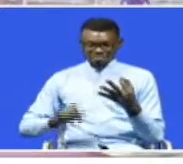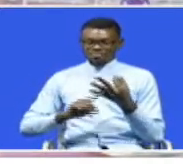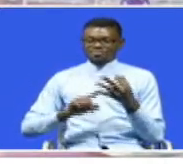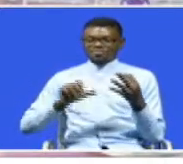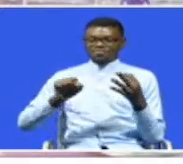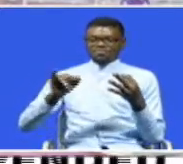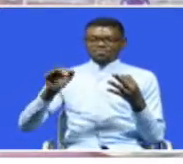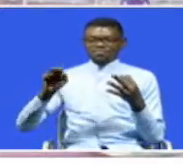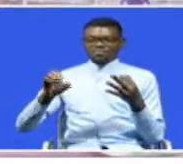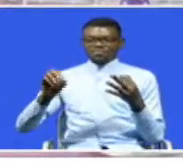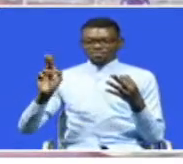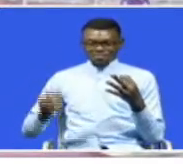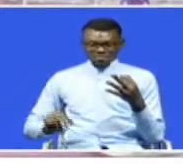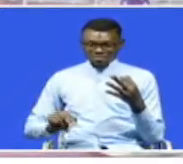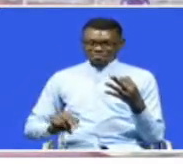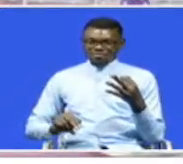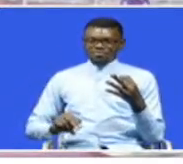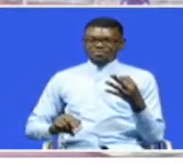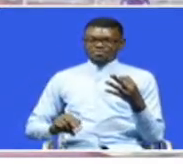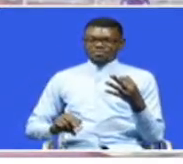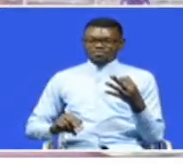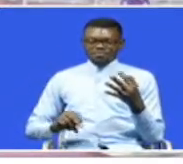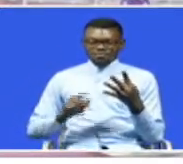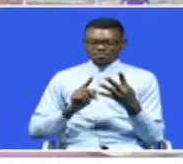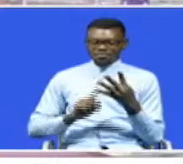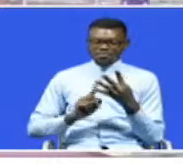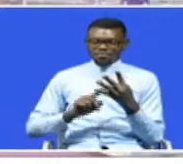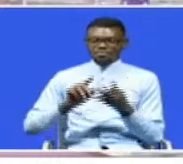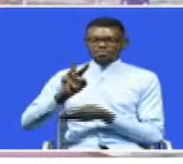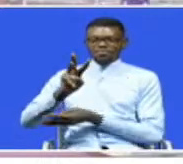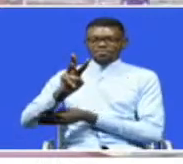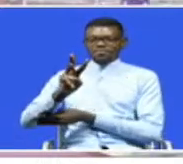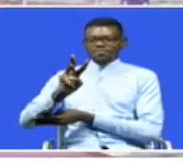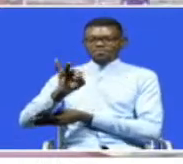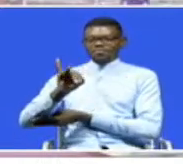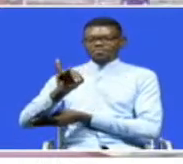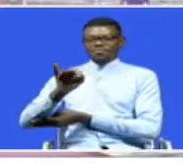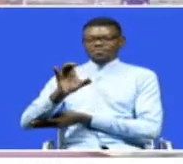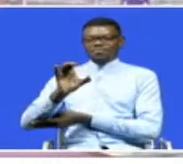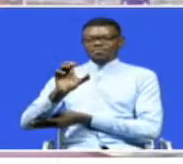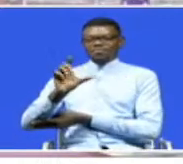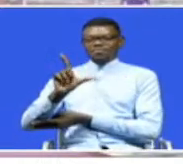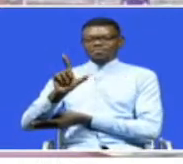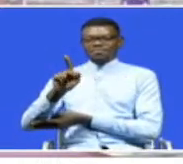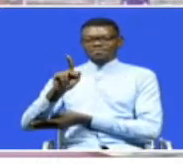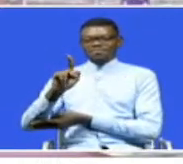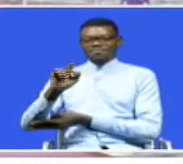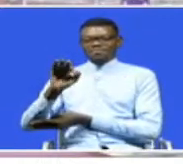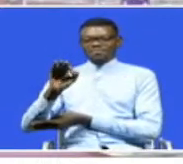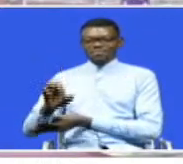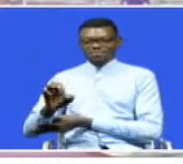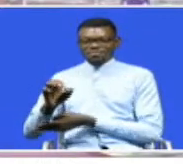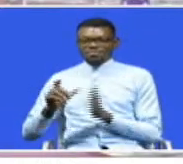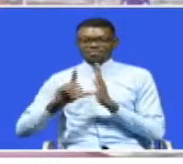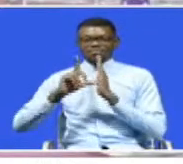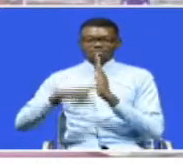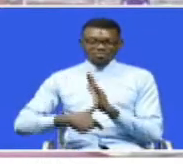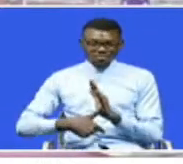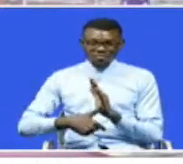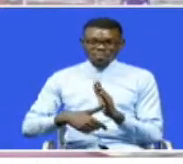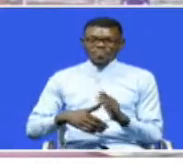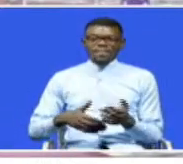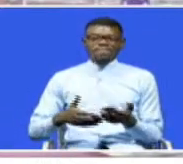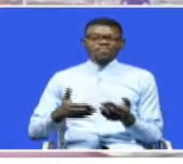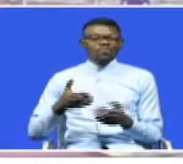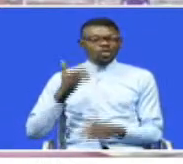simon number weekly for monday thereafter they shall be subjected to